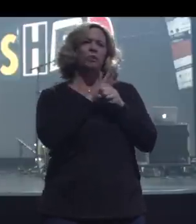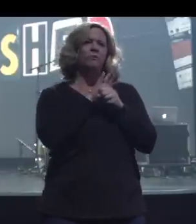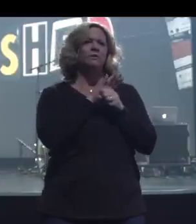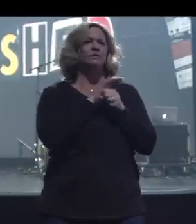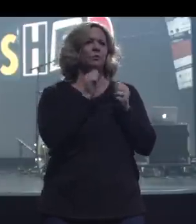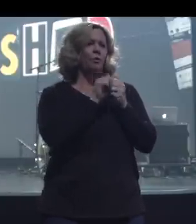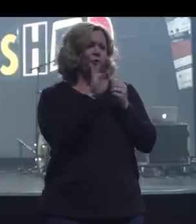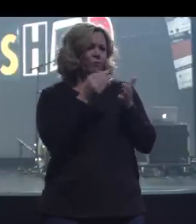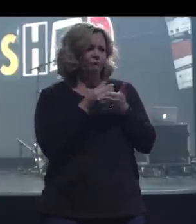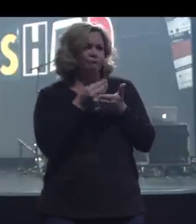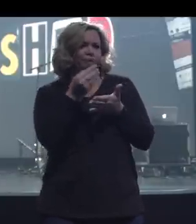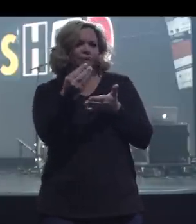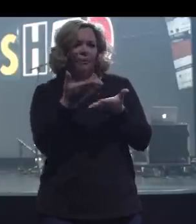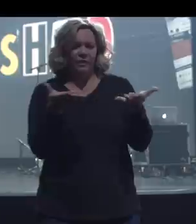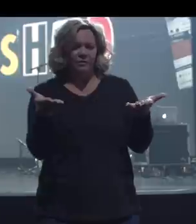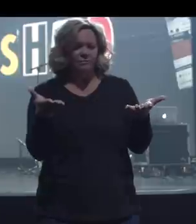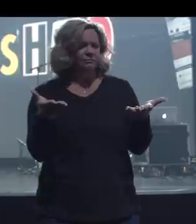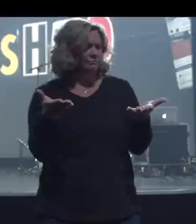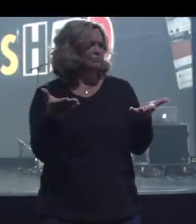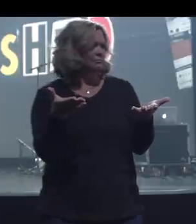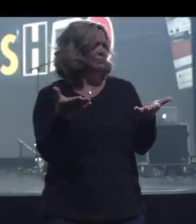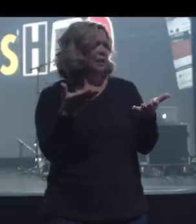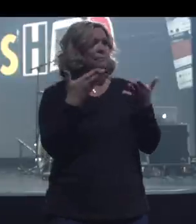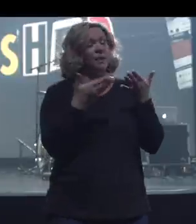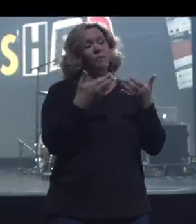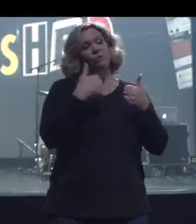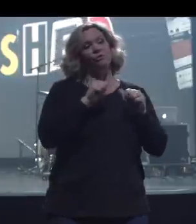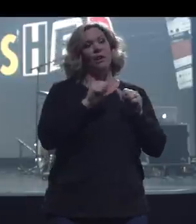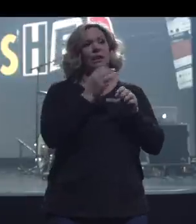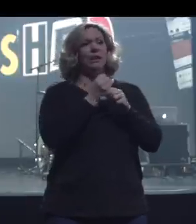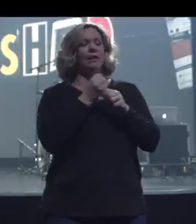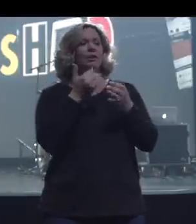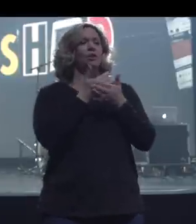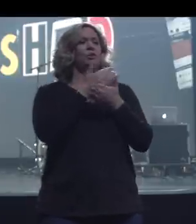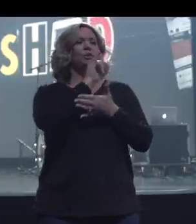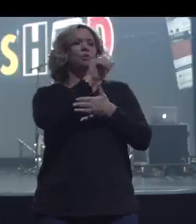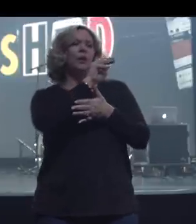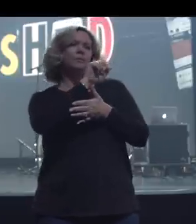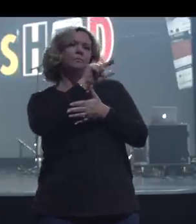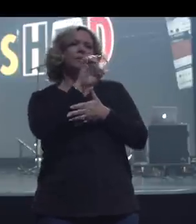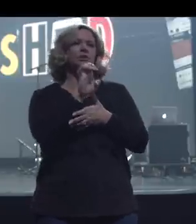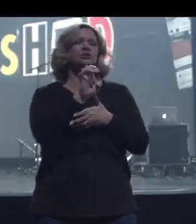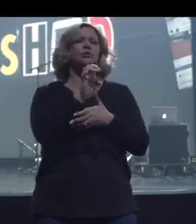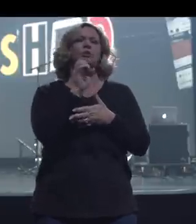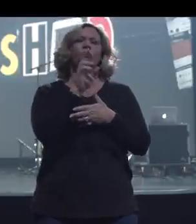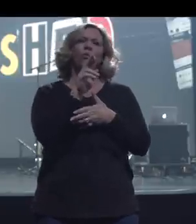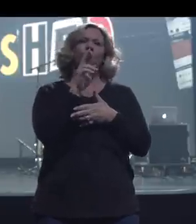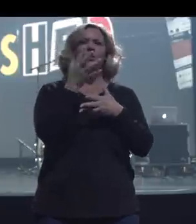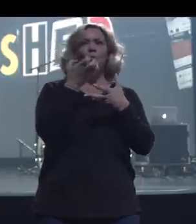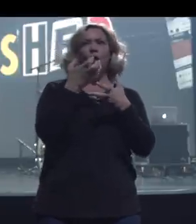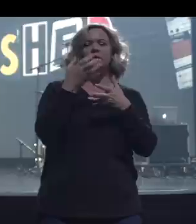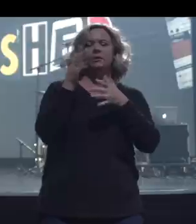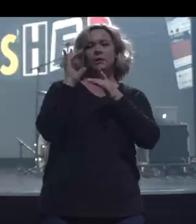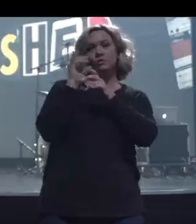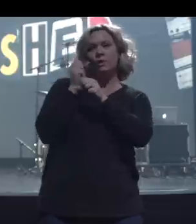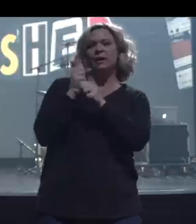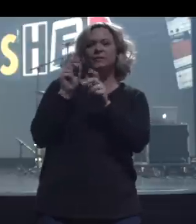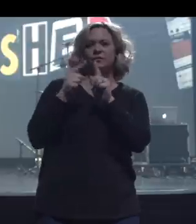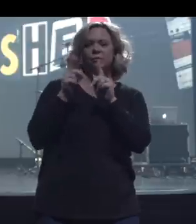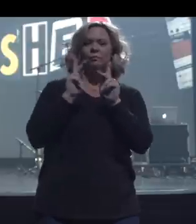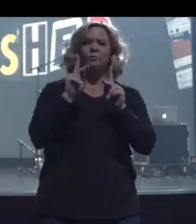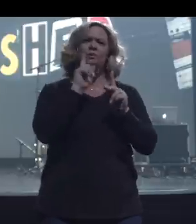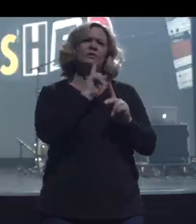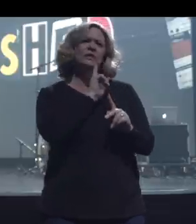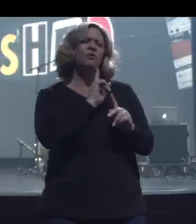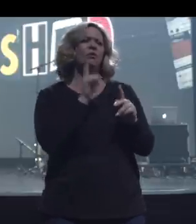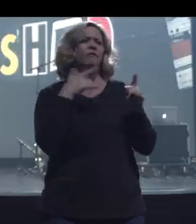purchases. Maybe you're trying to buy image with other people around you. Maybe you're trying to buy being attractive. Maybe you're single, and you